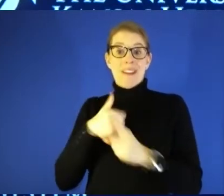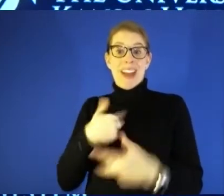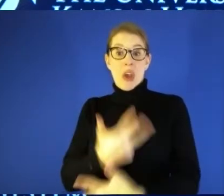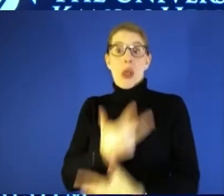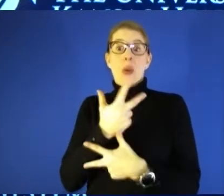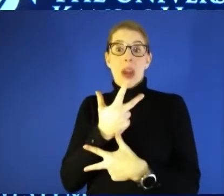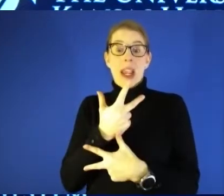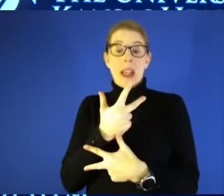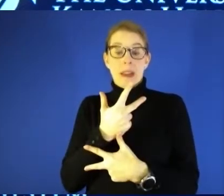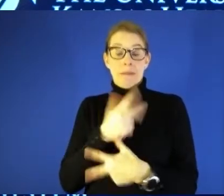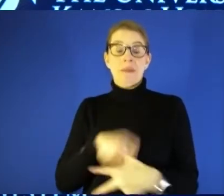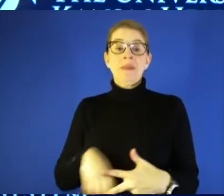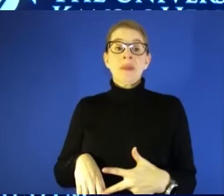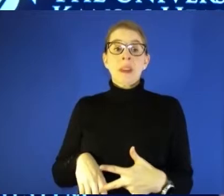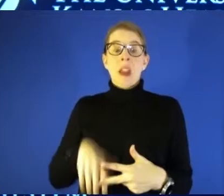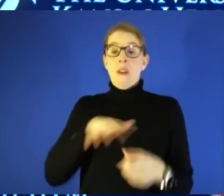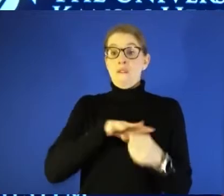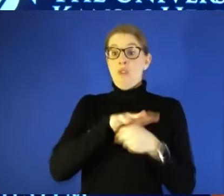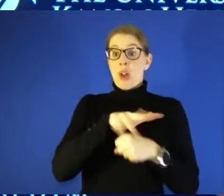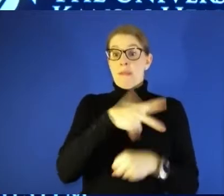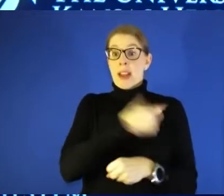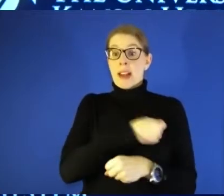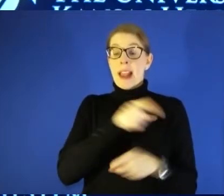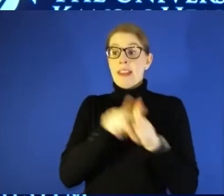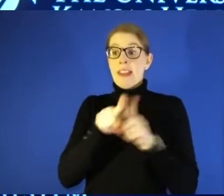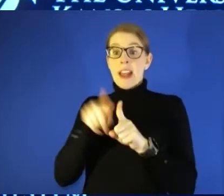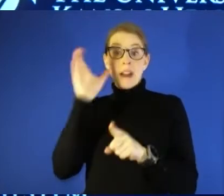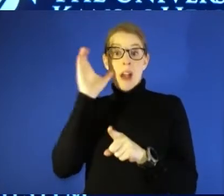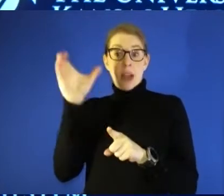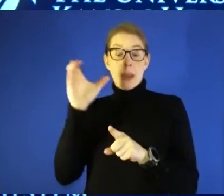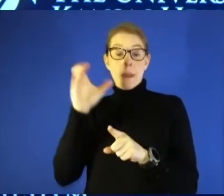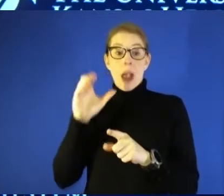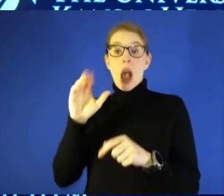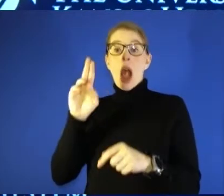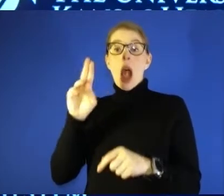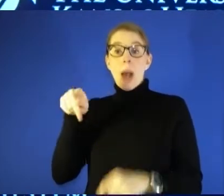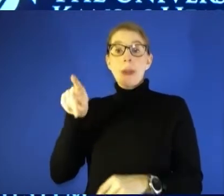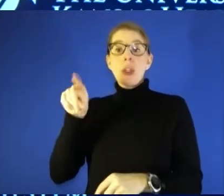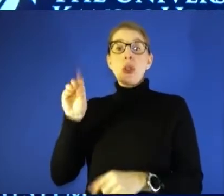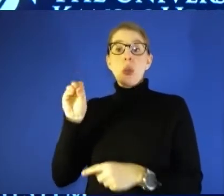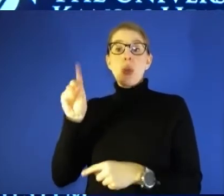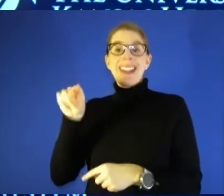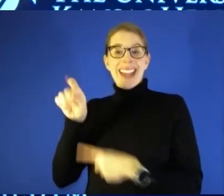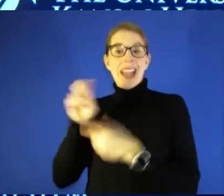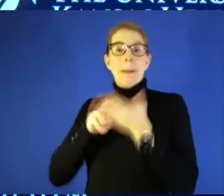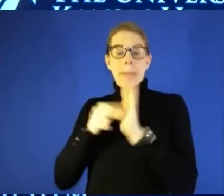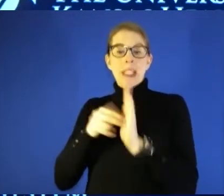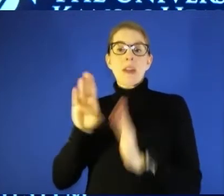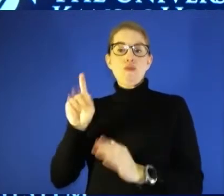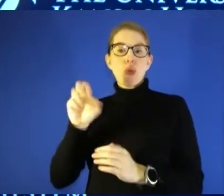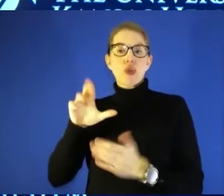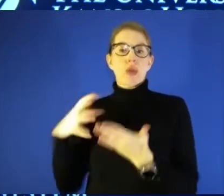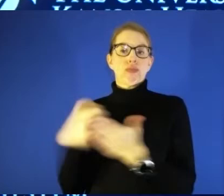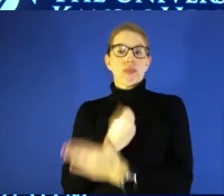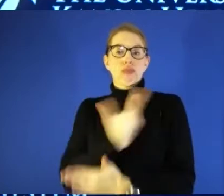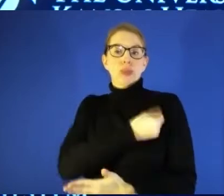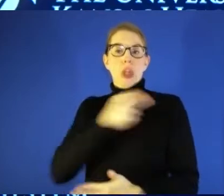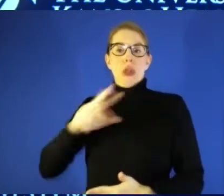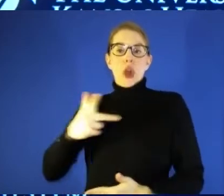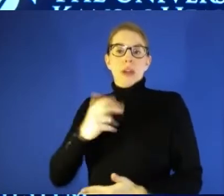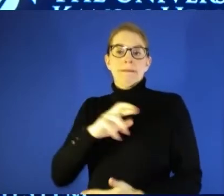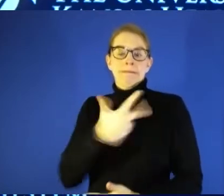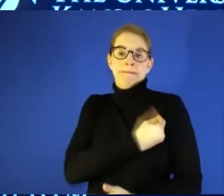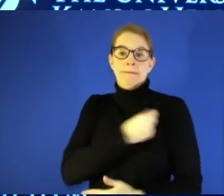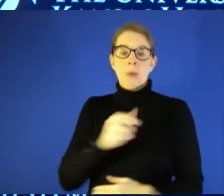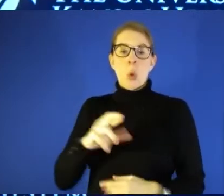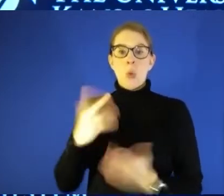be fully vaccinated, and then this concept of up to date means you've also received the booster dose based off of you waited the 6 months